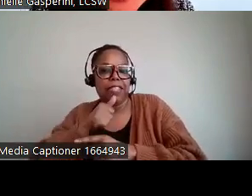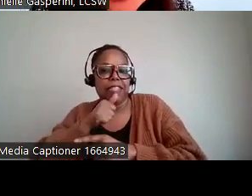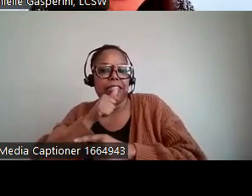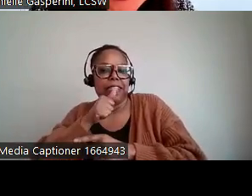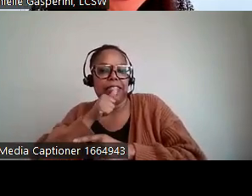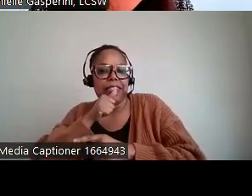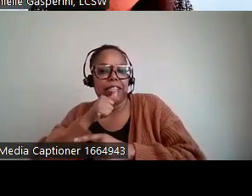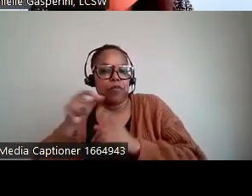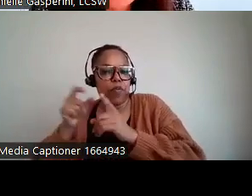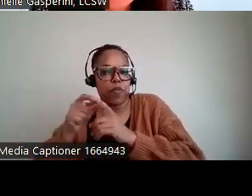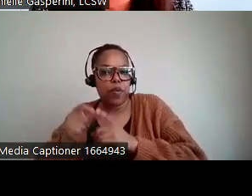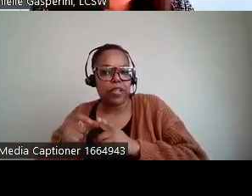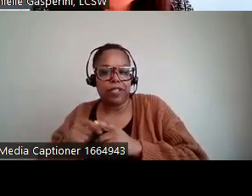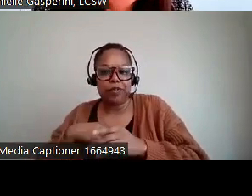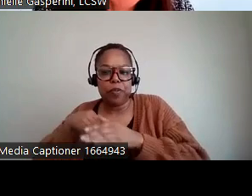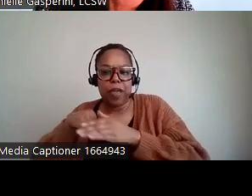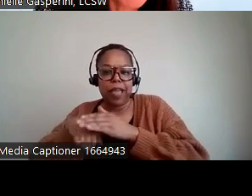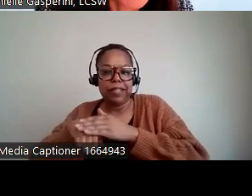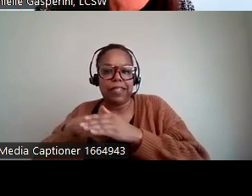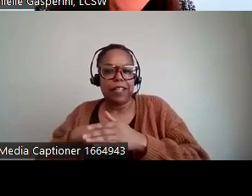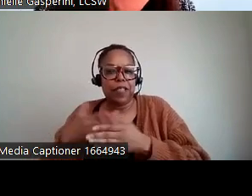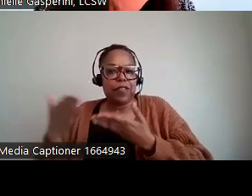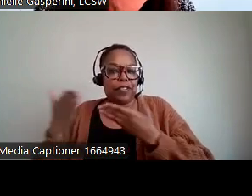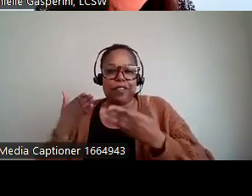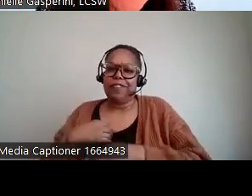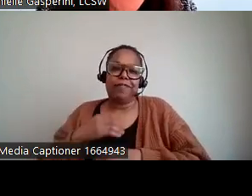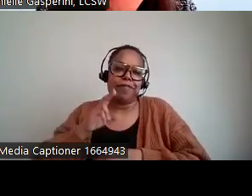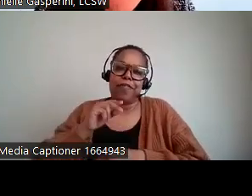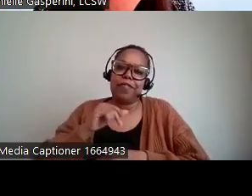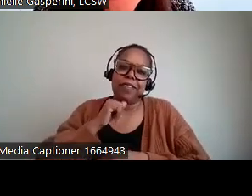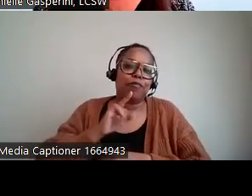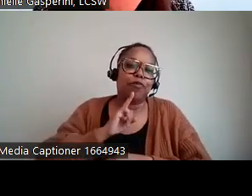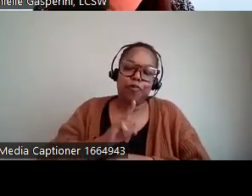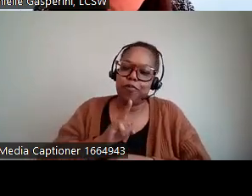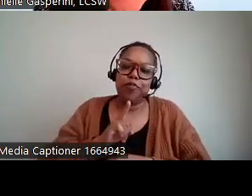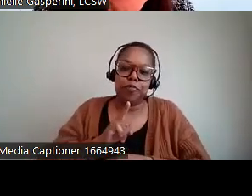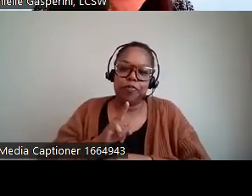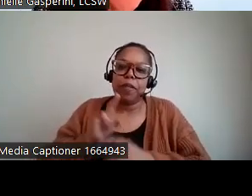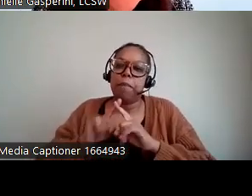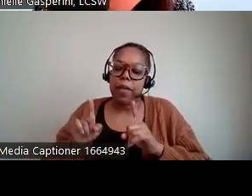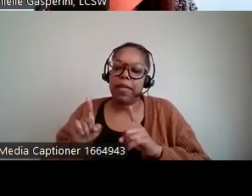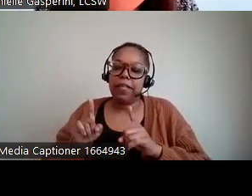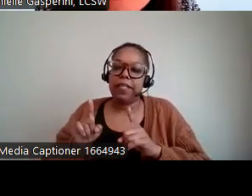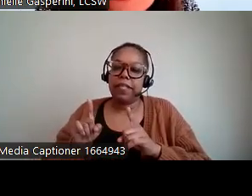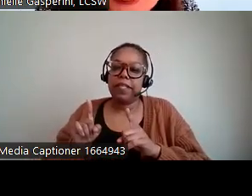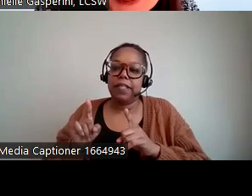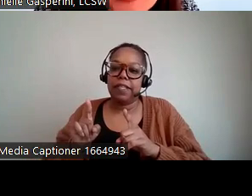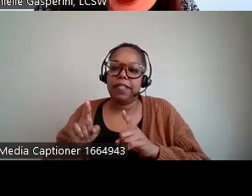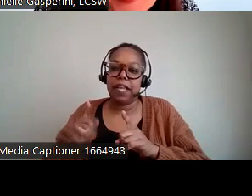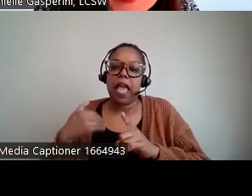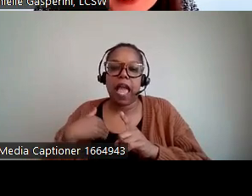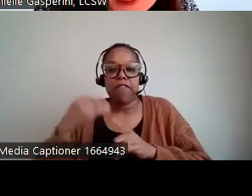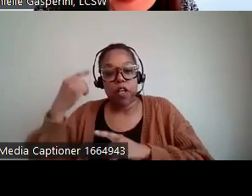true. I don't really have any magic words or secret words, but I do have some thoughts of